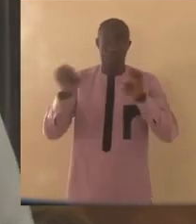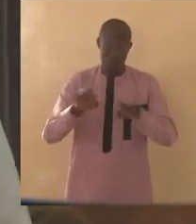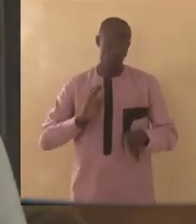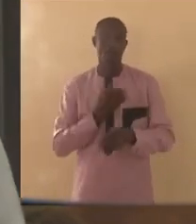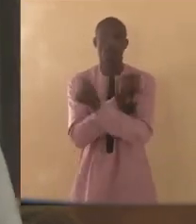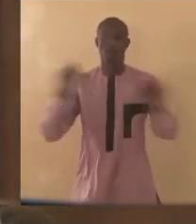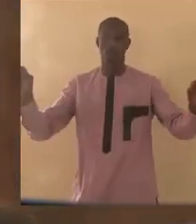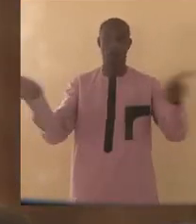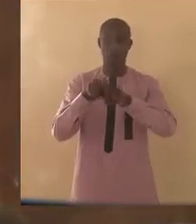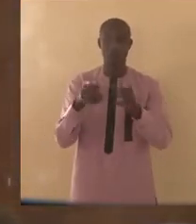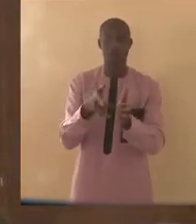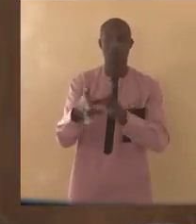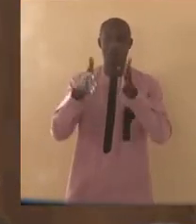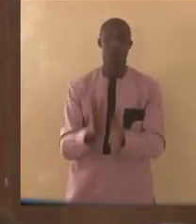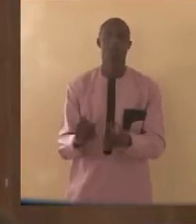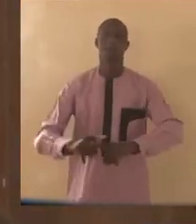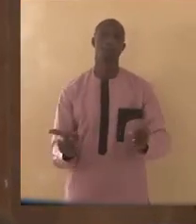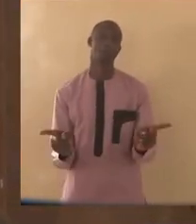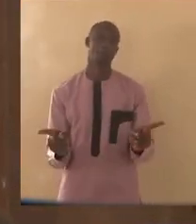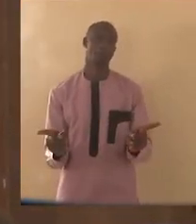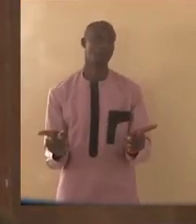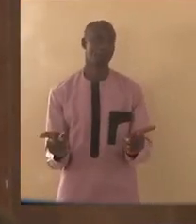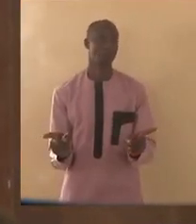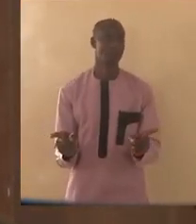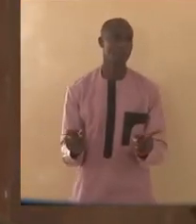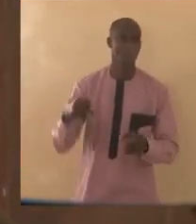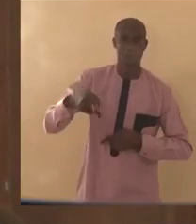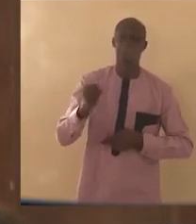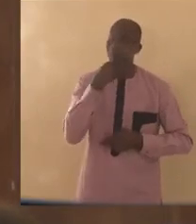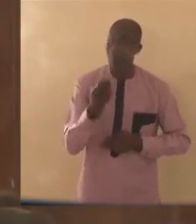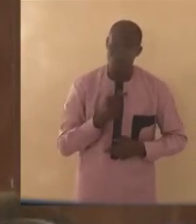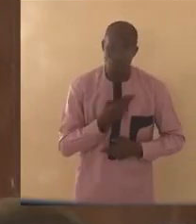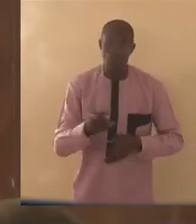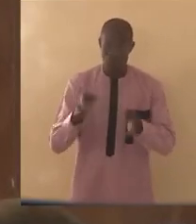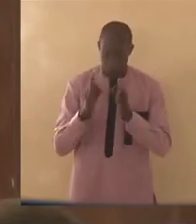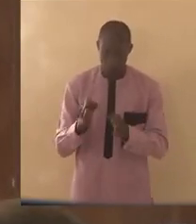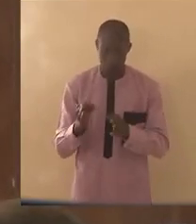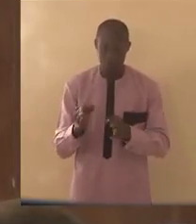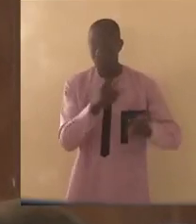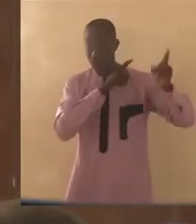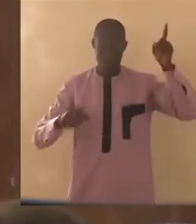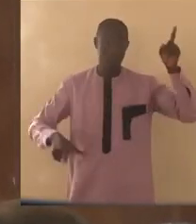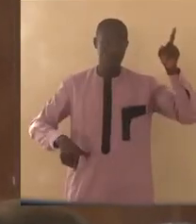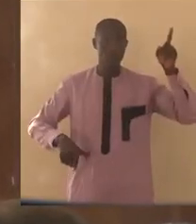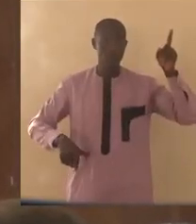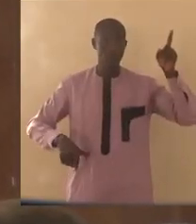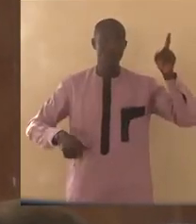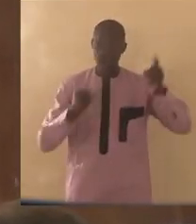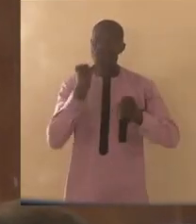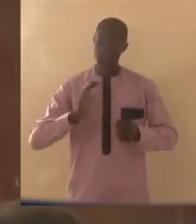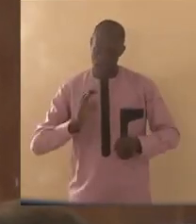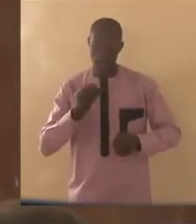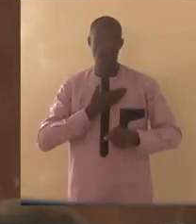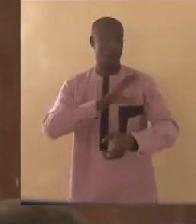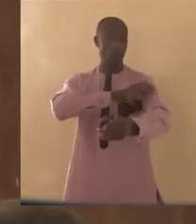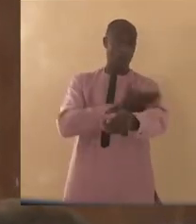our salvation as Christians. But Psalm tells us that if the Lord is my strength, if